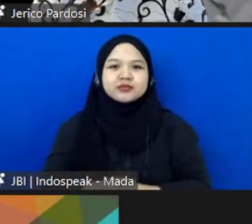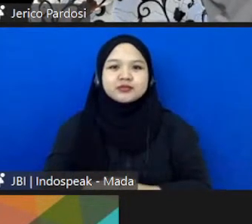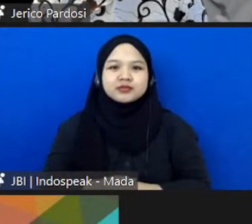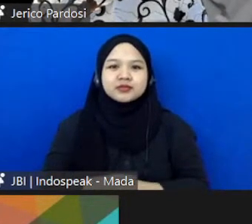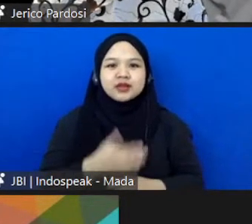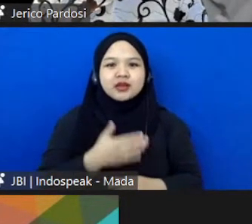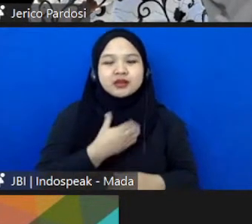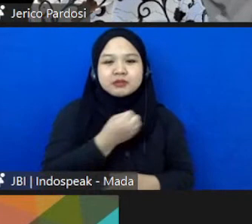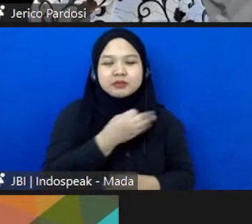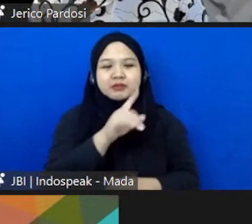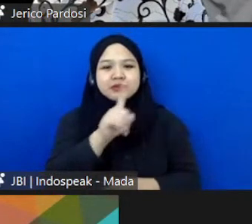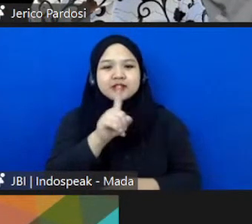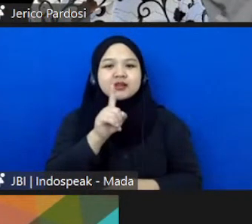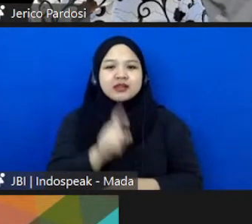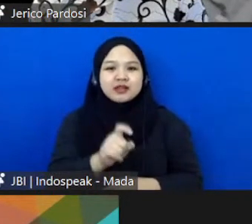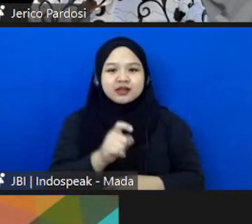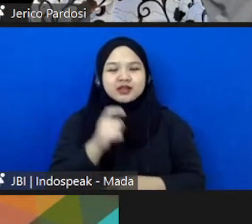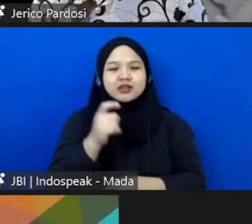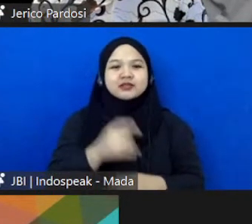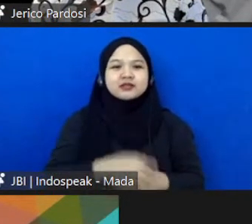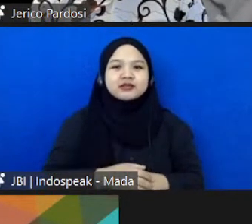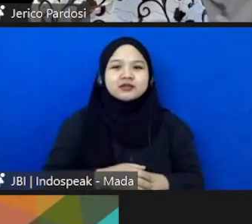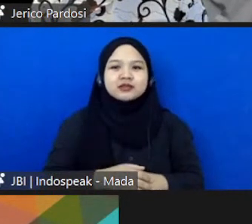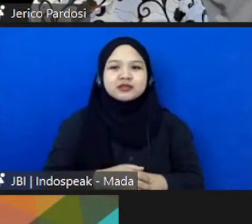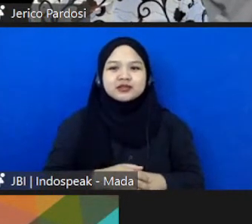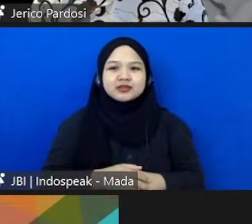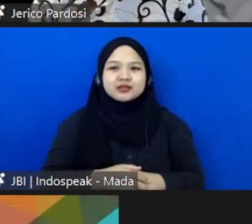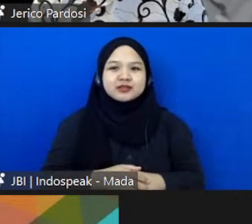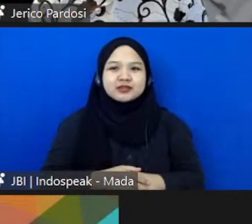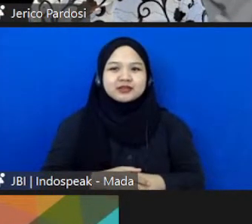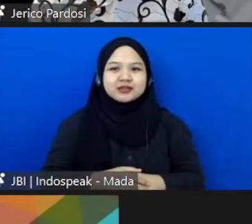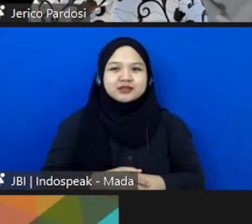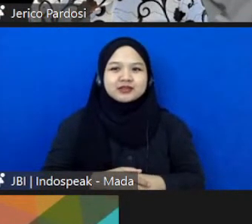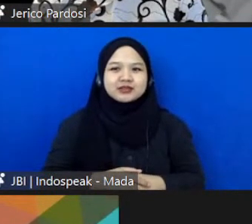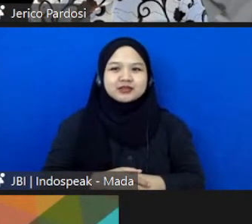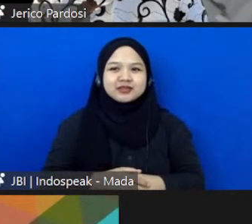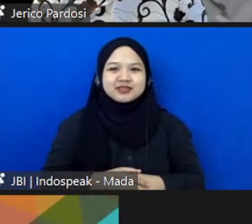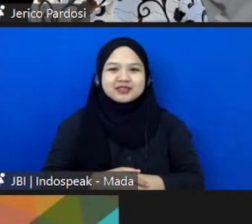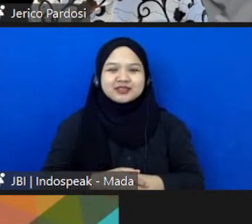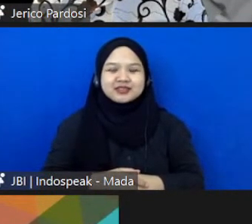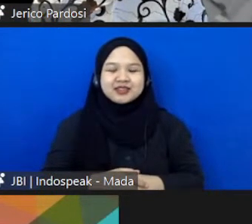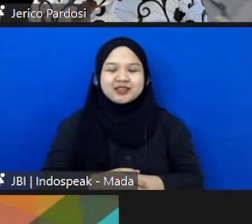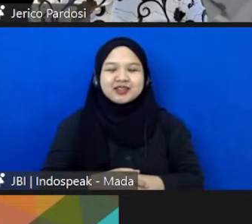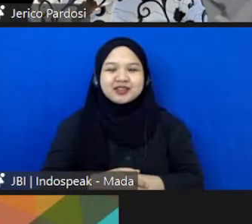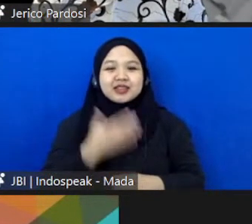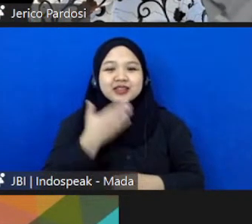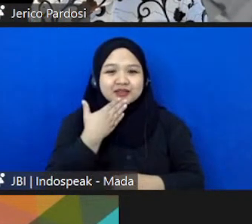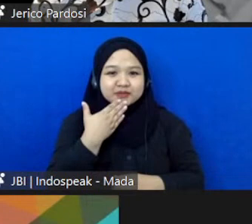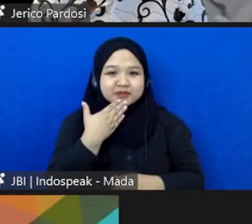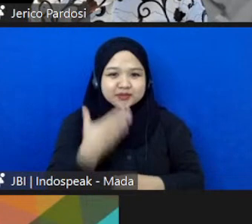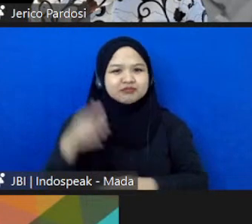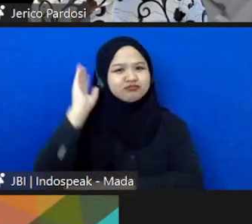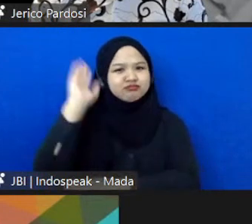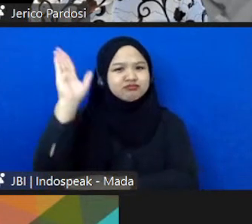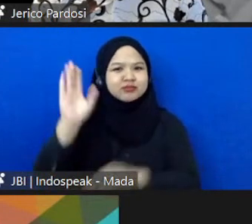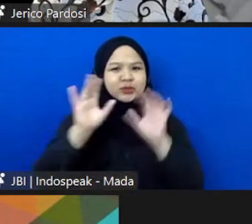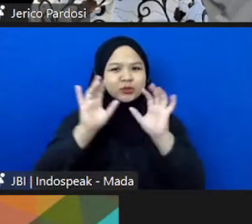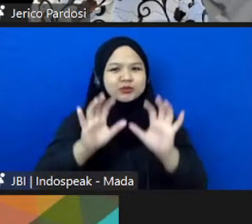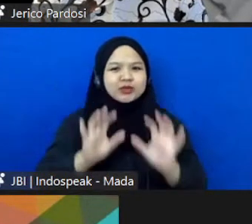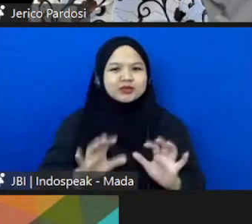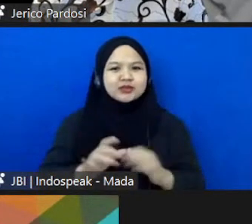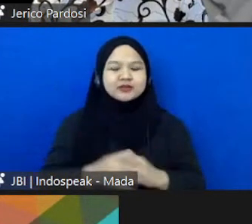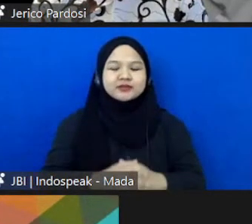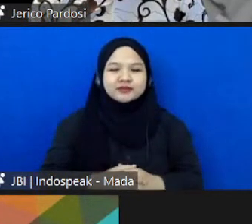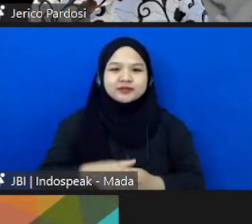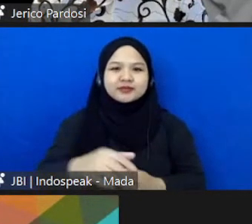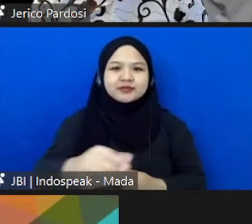only going to ask one in the interest of time as well. My question is also to Mbak Asti. Thank you. Fabulous presentation as always.